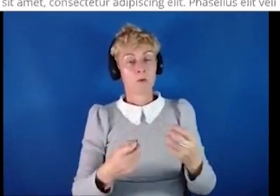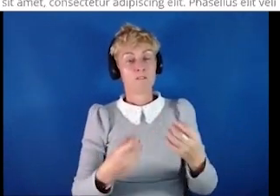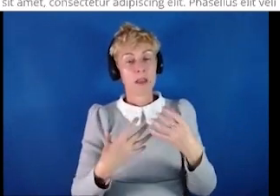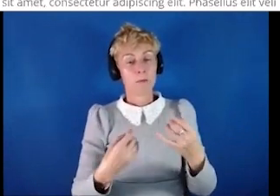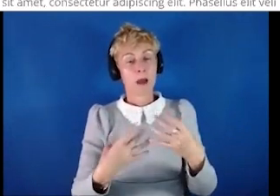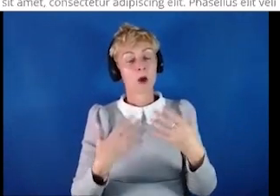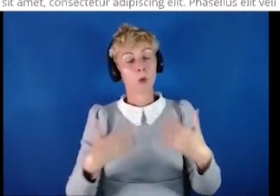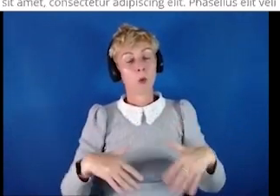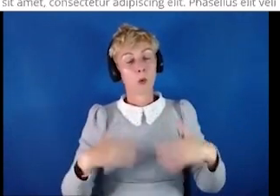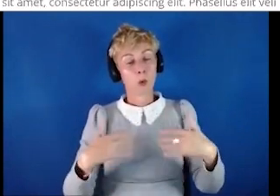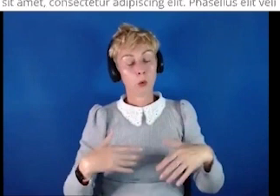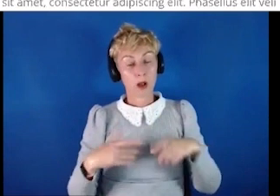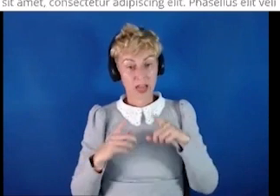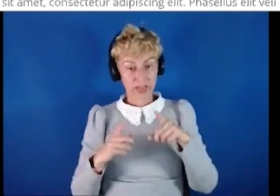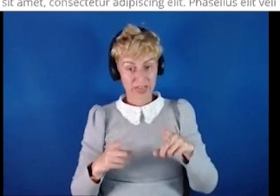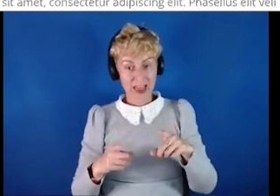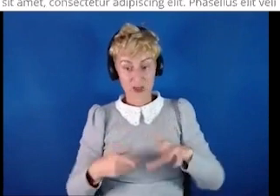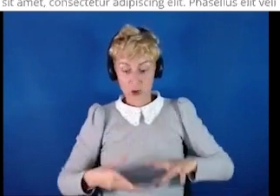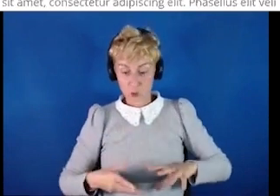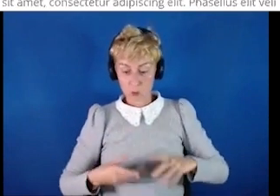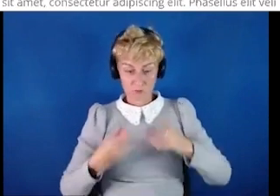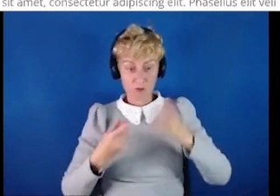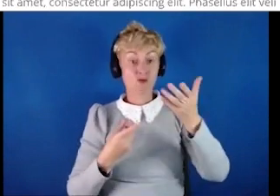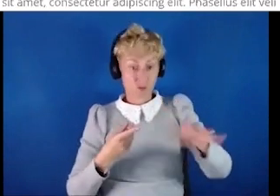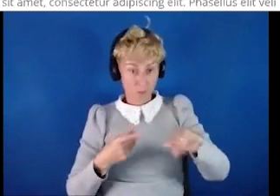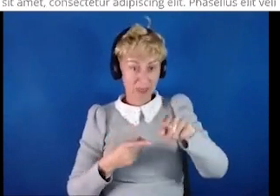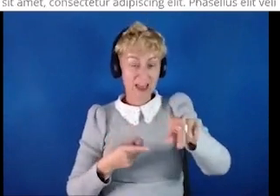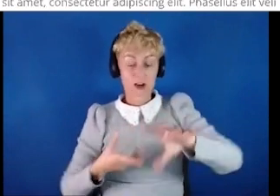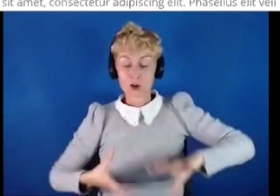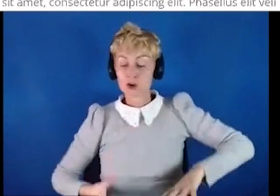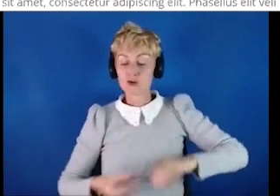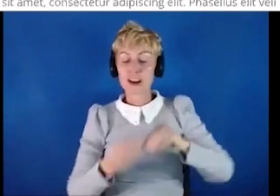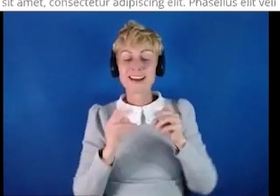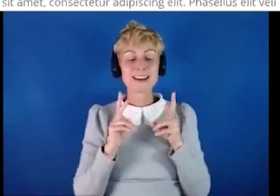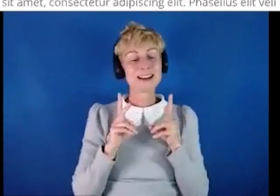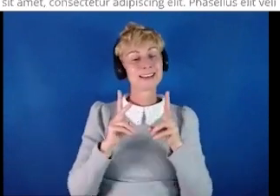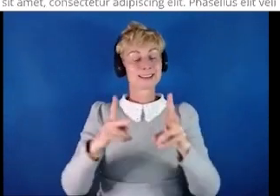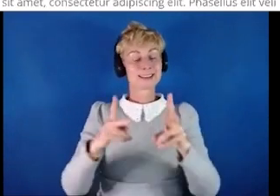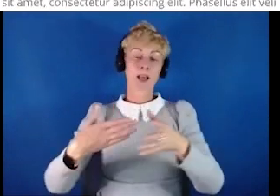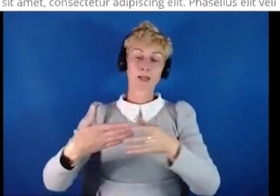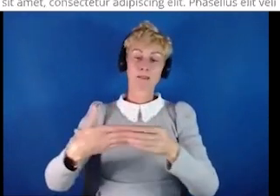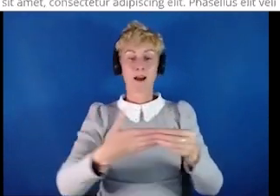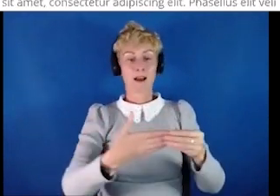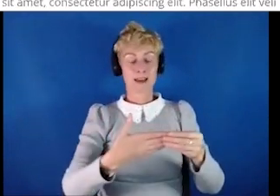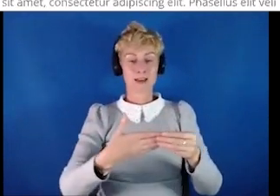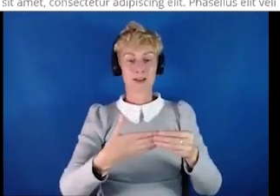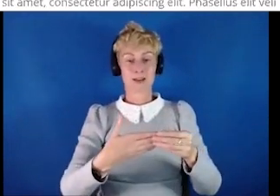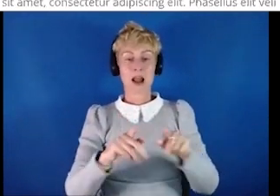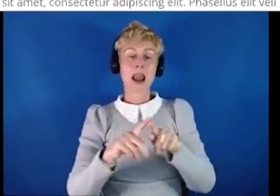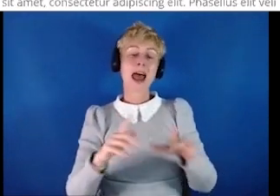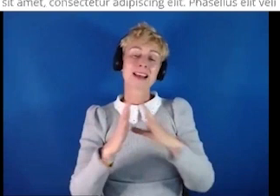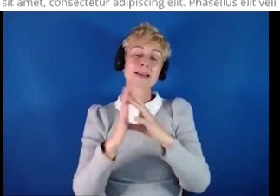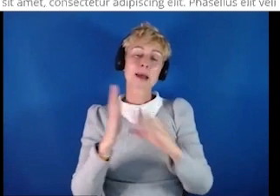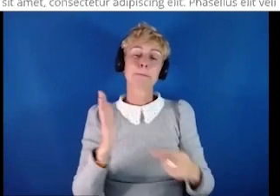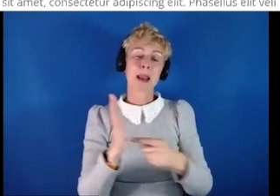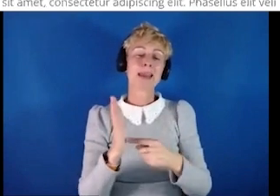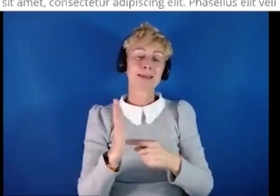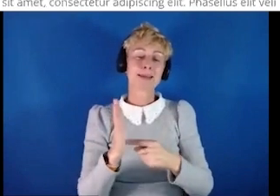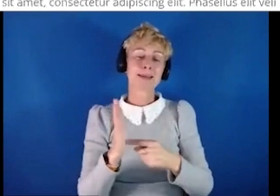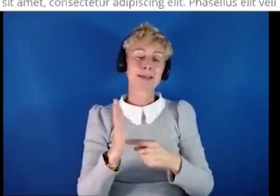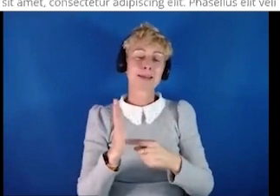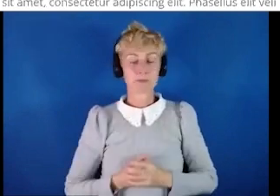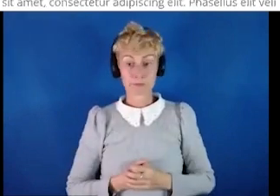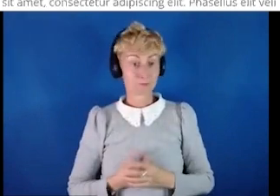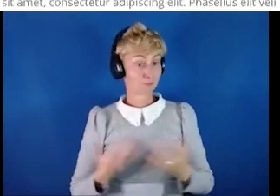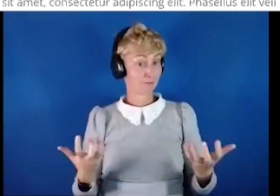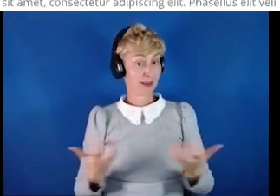then used to inform our style guide, which we used as a template to create all future content developed for the website. So that's how